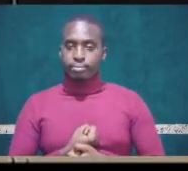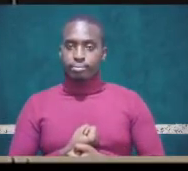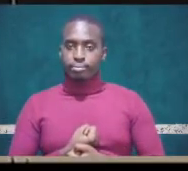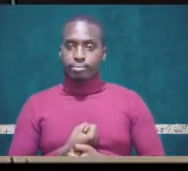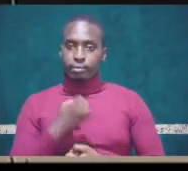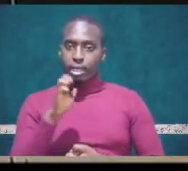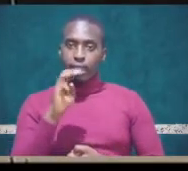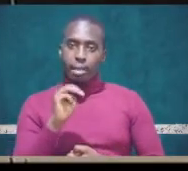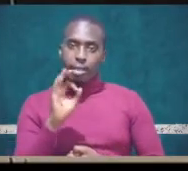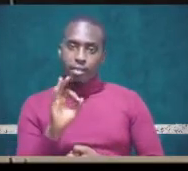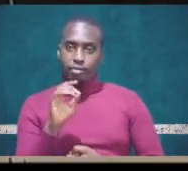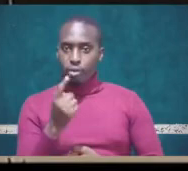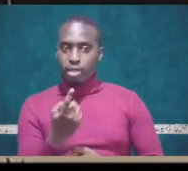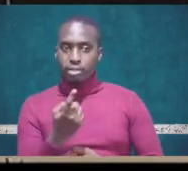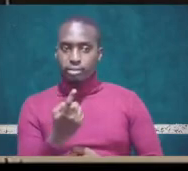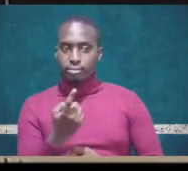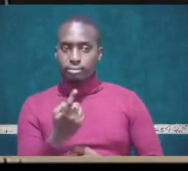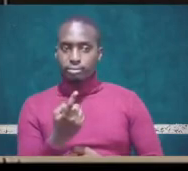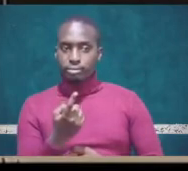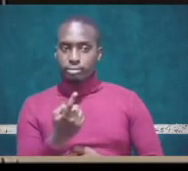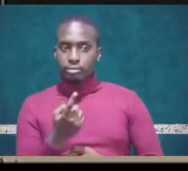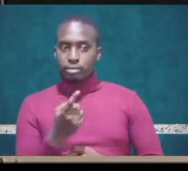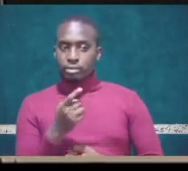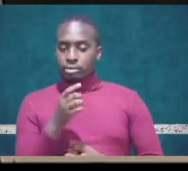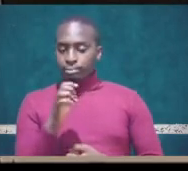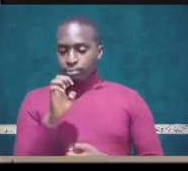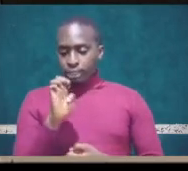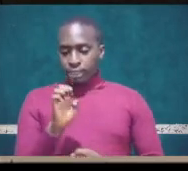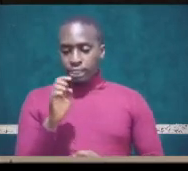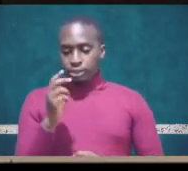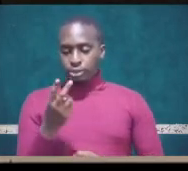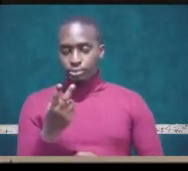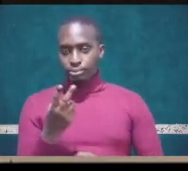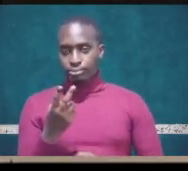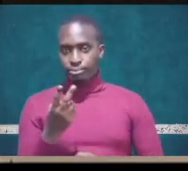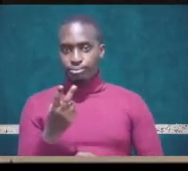electromotive force 1, E1, electromotive force